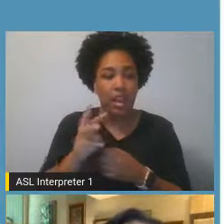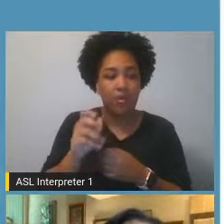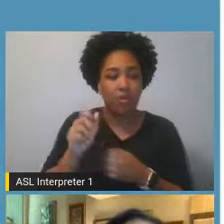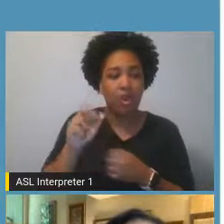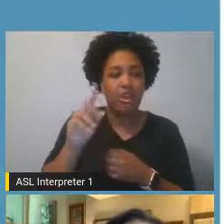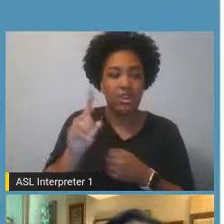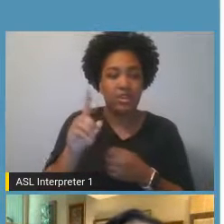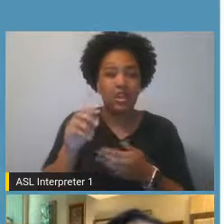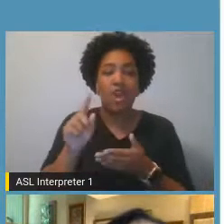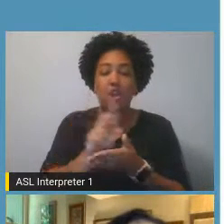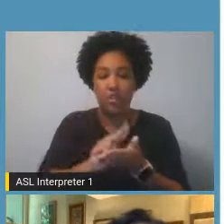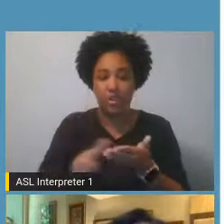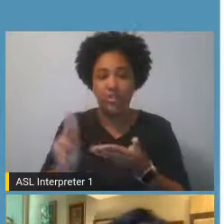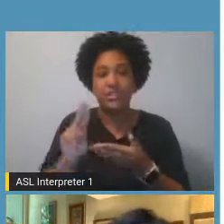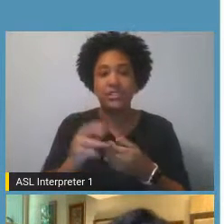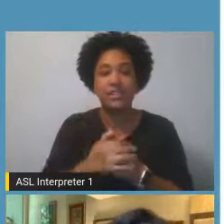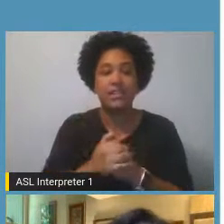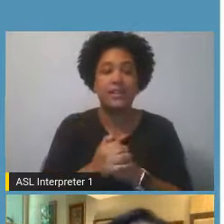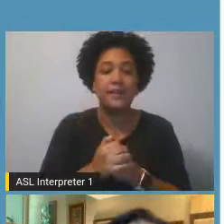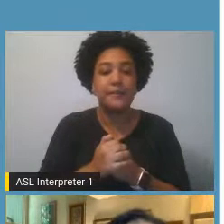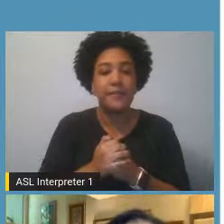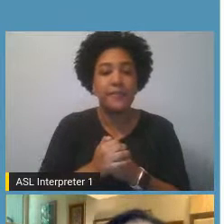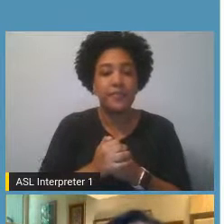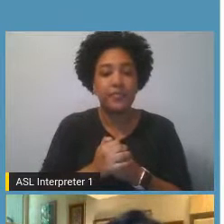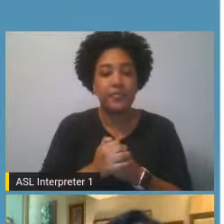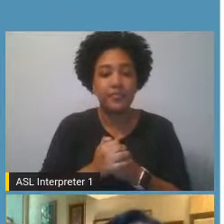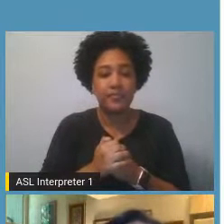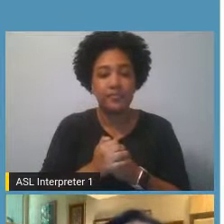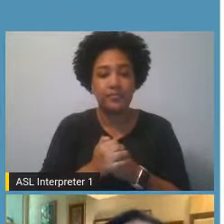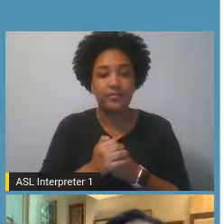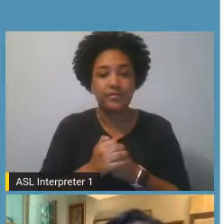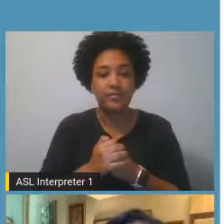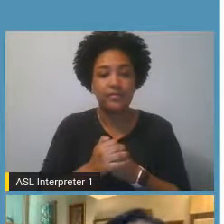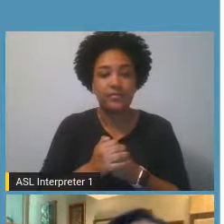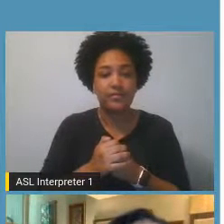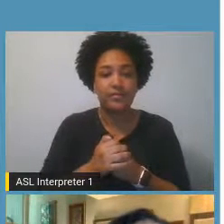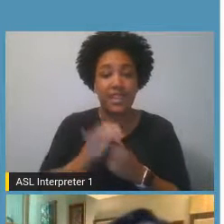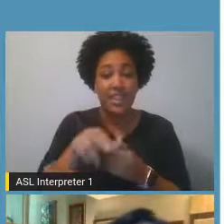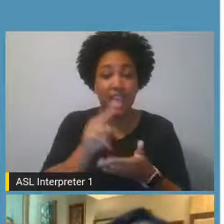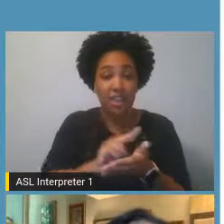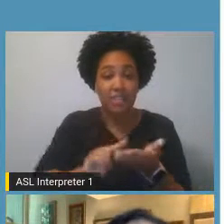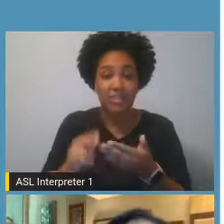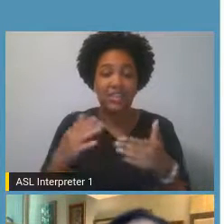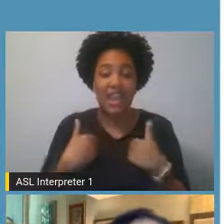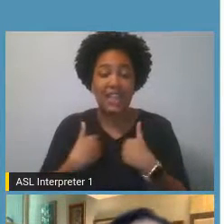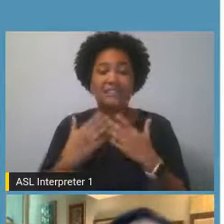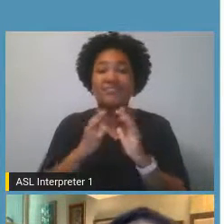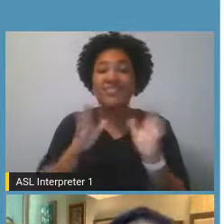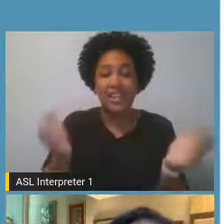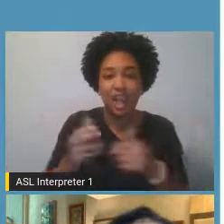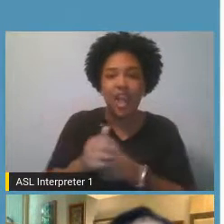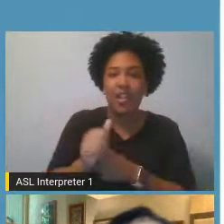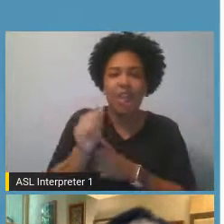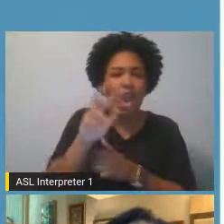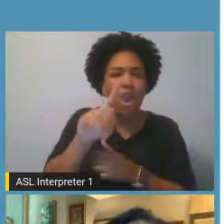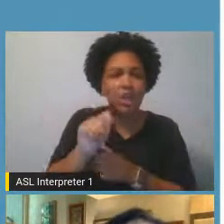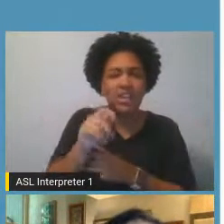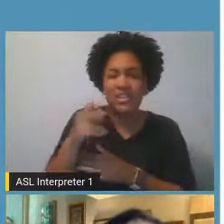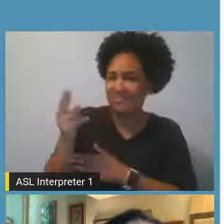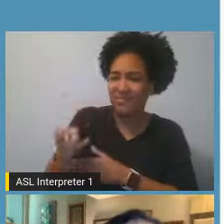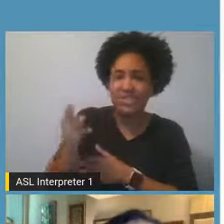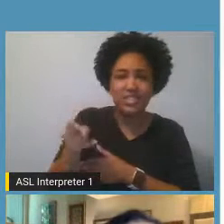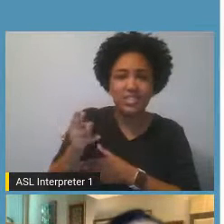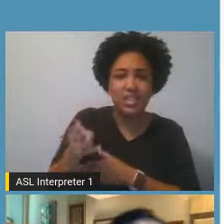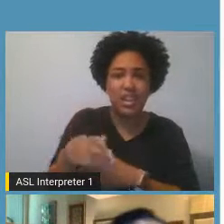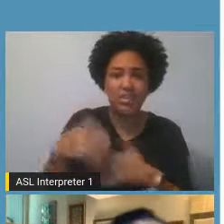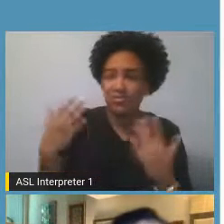colleges and universities have a treasure trove of artifacts and art and history that in many